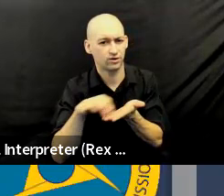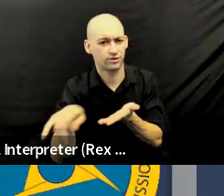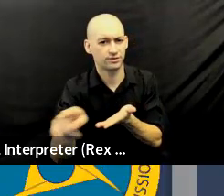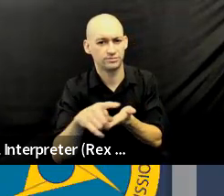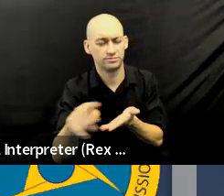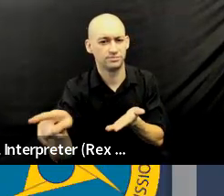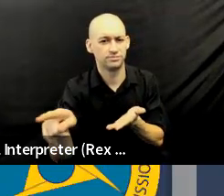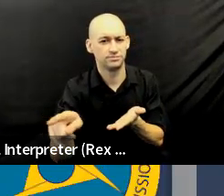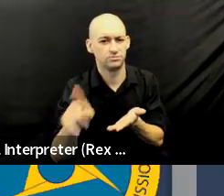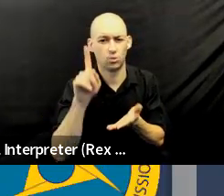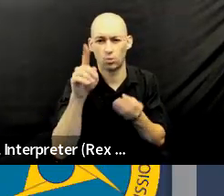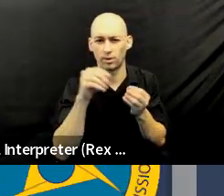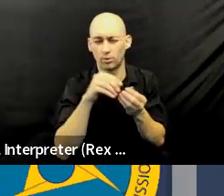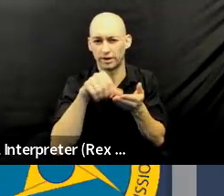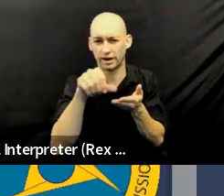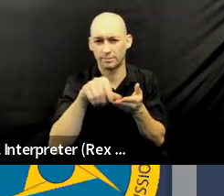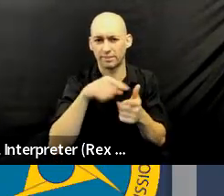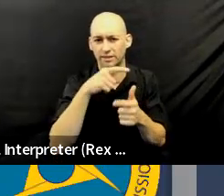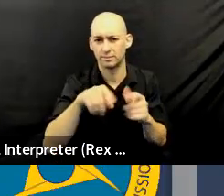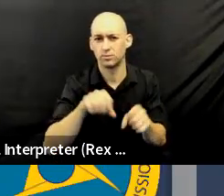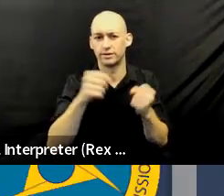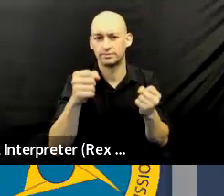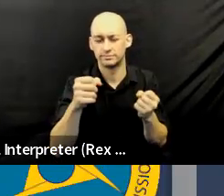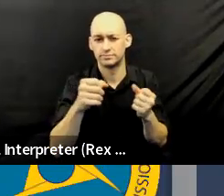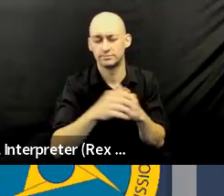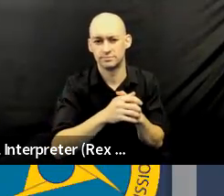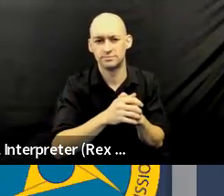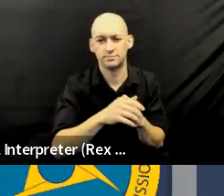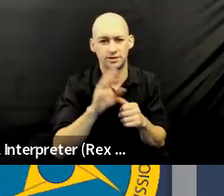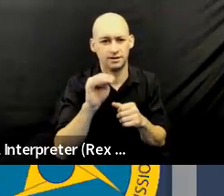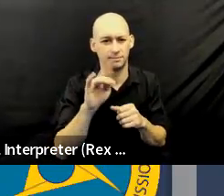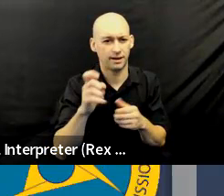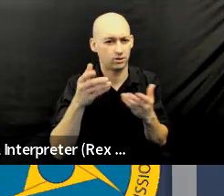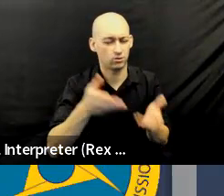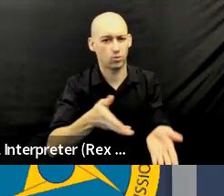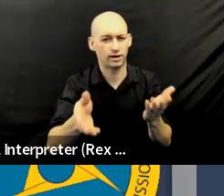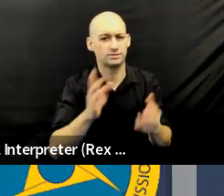And we're going to take one more tab before we take a break. Mike, we're going to go ahead and let you speak.